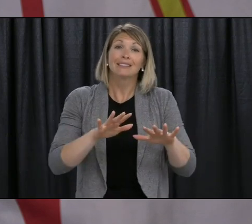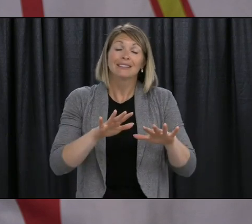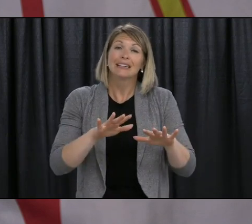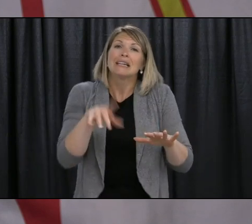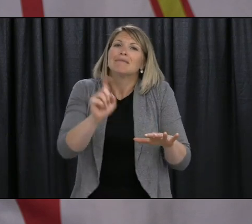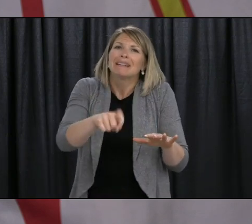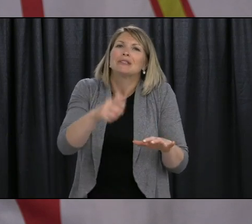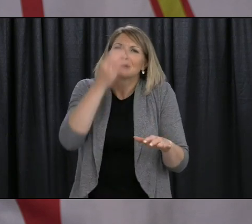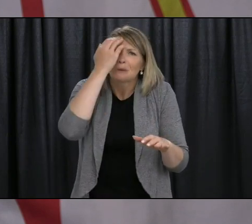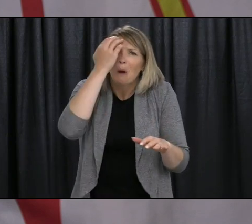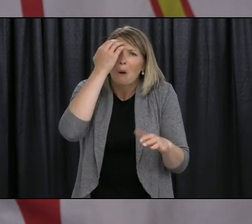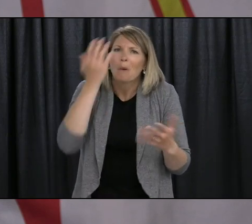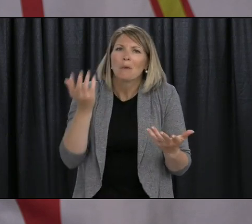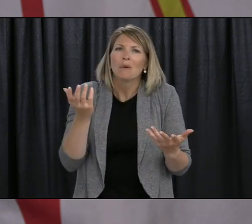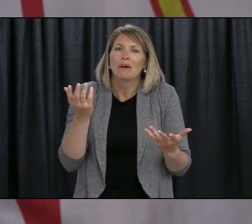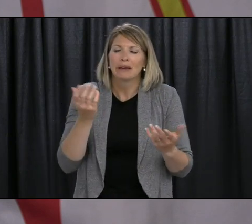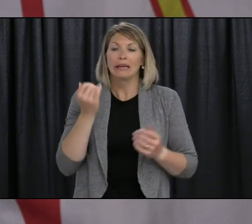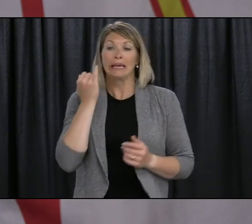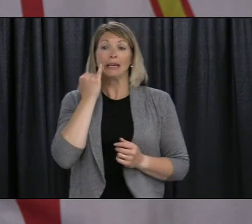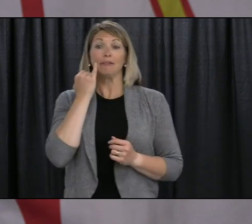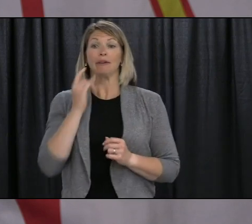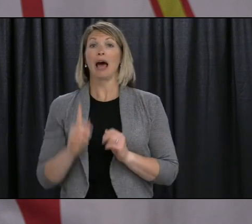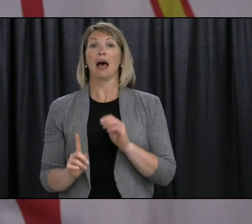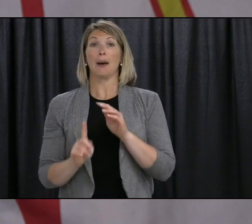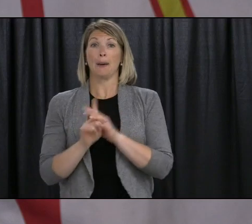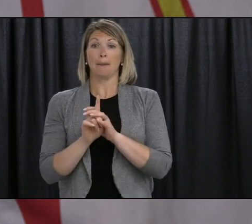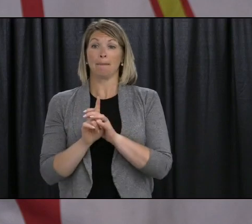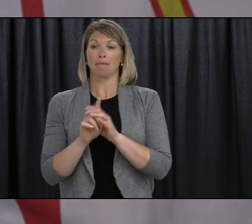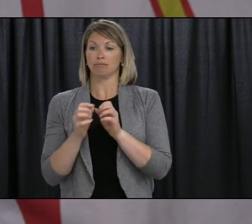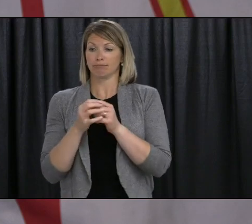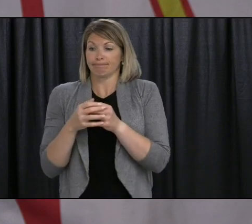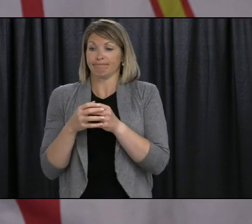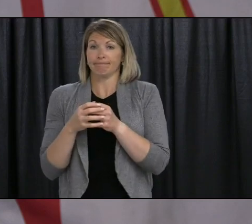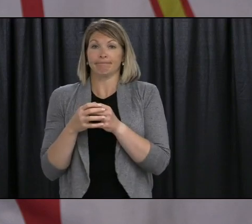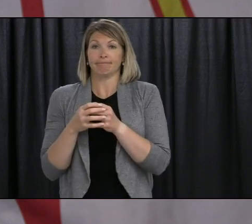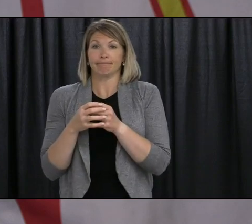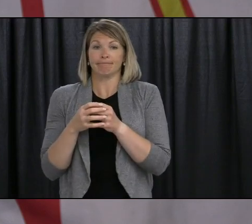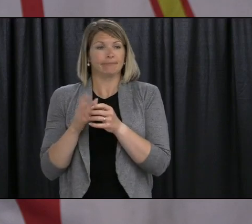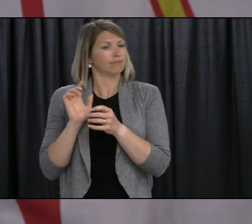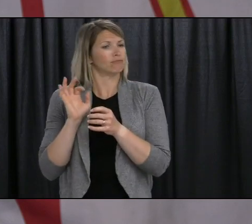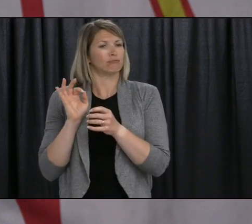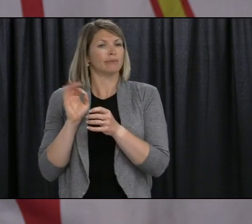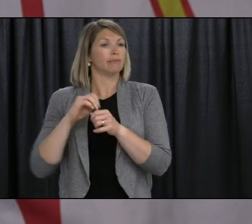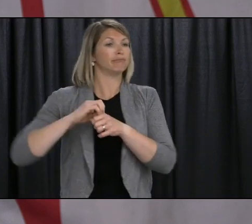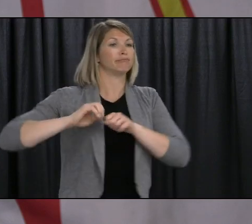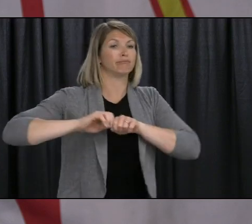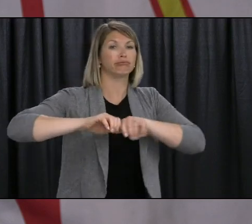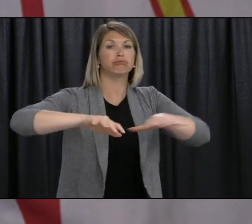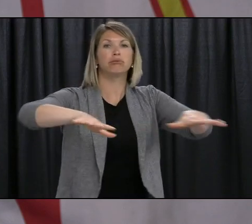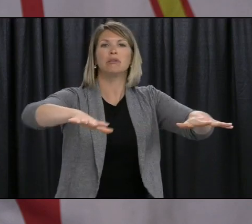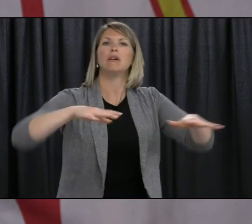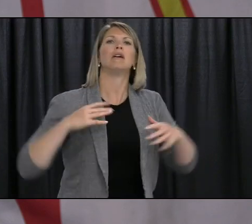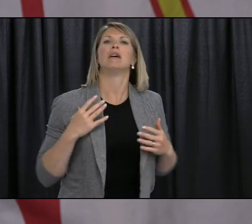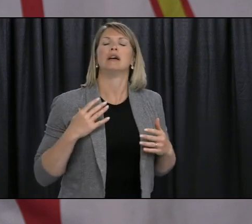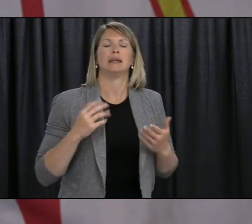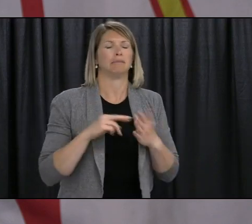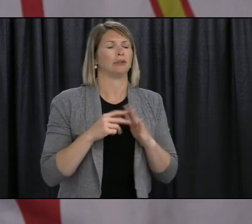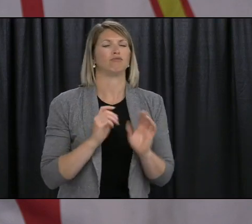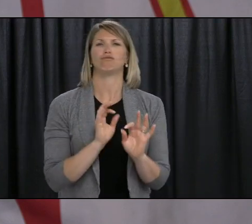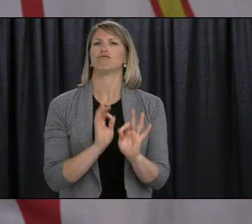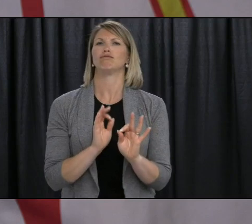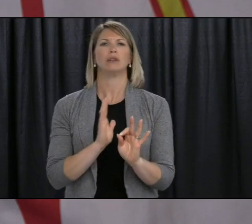some cases of COVID-19 in our community, we won't see it spread to the point where we have to